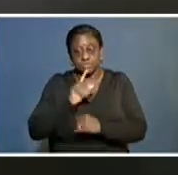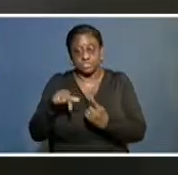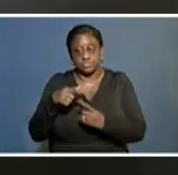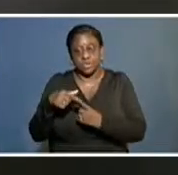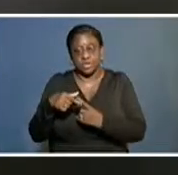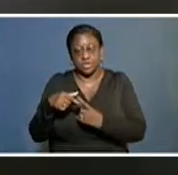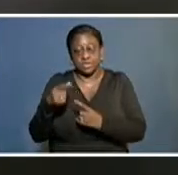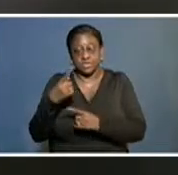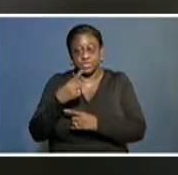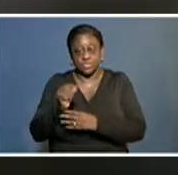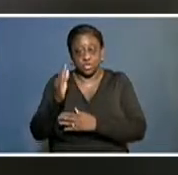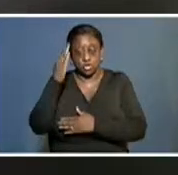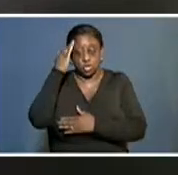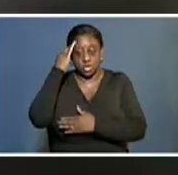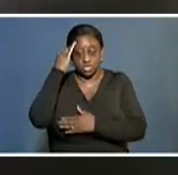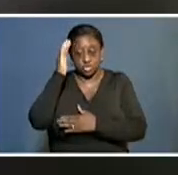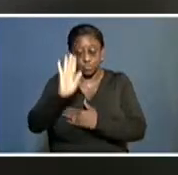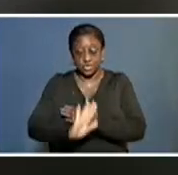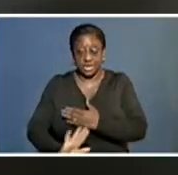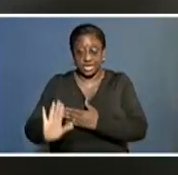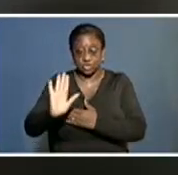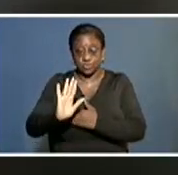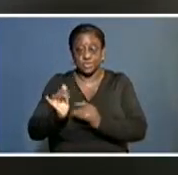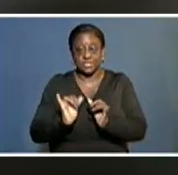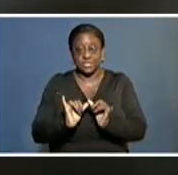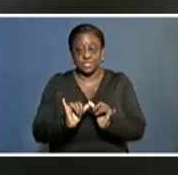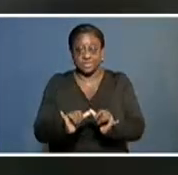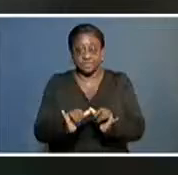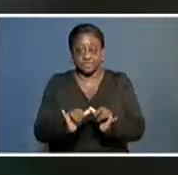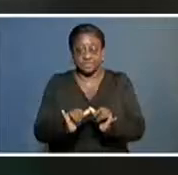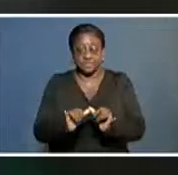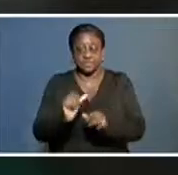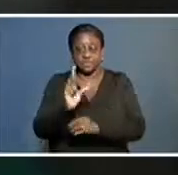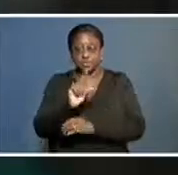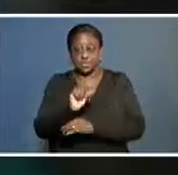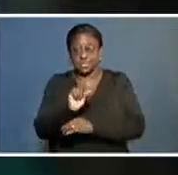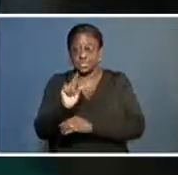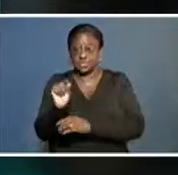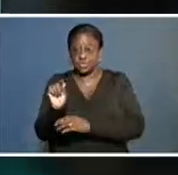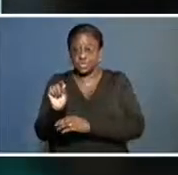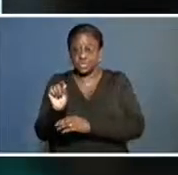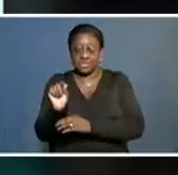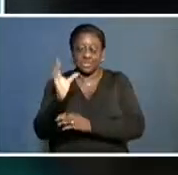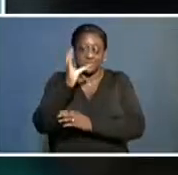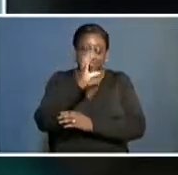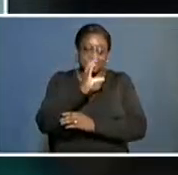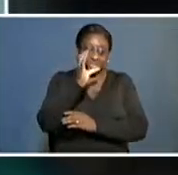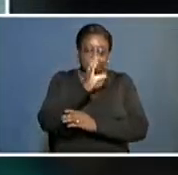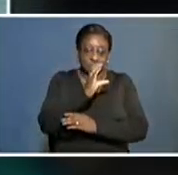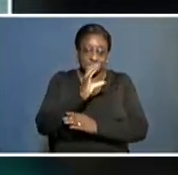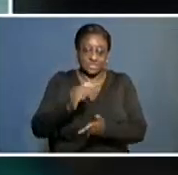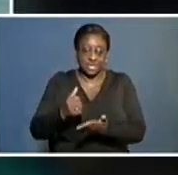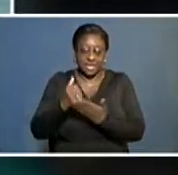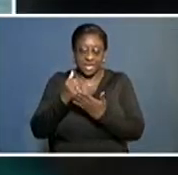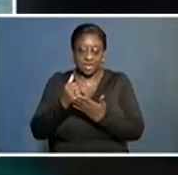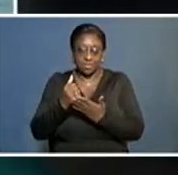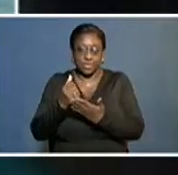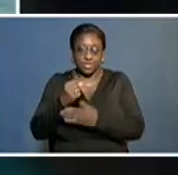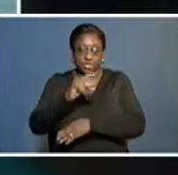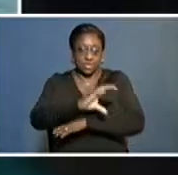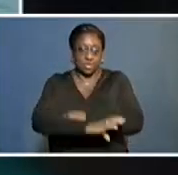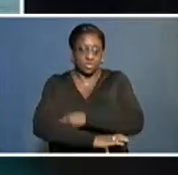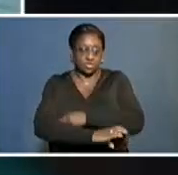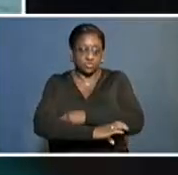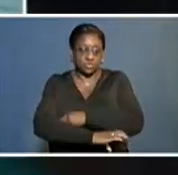Resources and Traditional Knowledge Protection and Sustainable Use Act 2020, that seeks to prevent the country's natural resources from